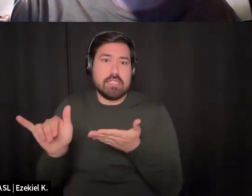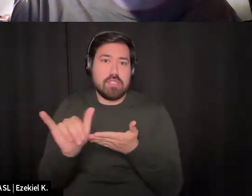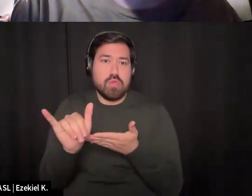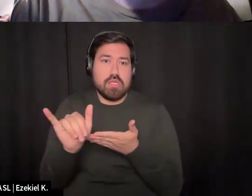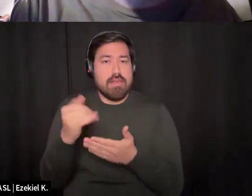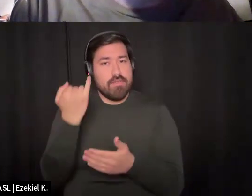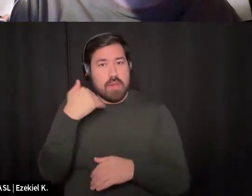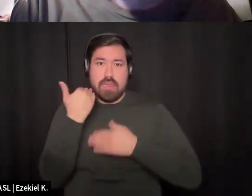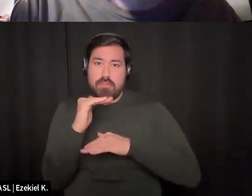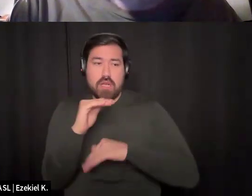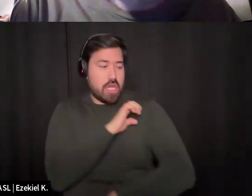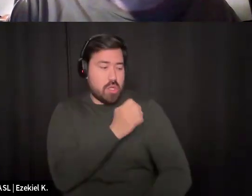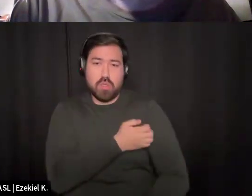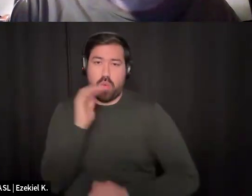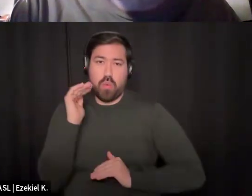limited on energy.